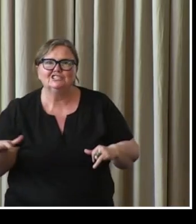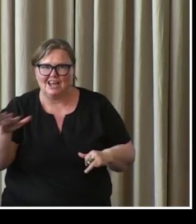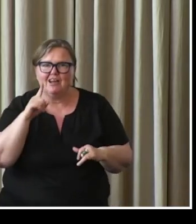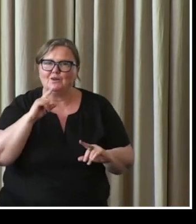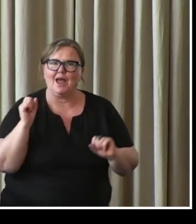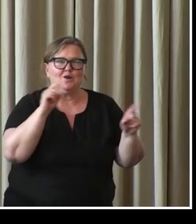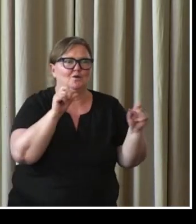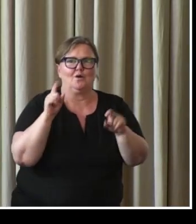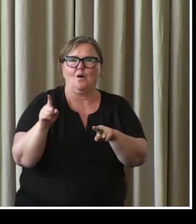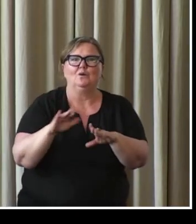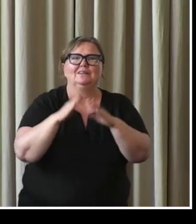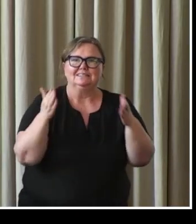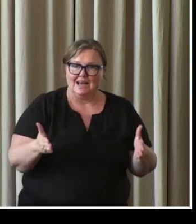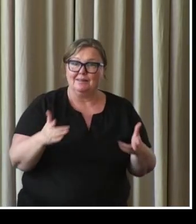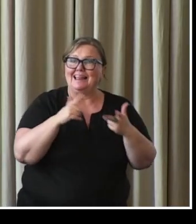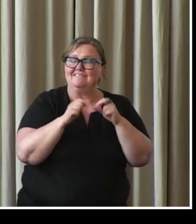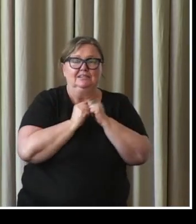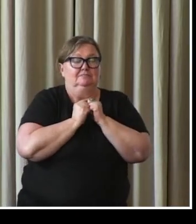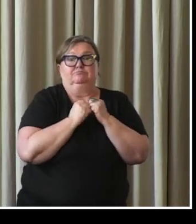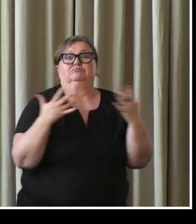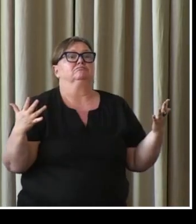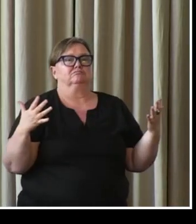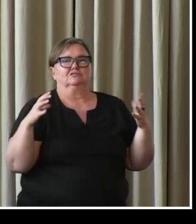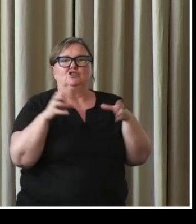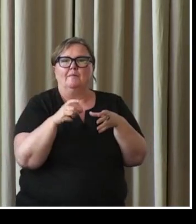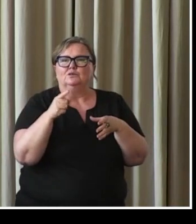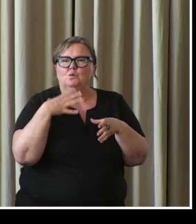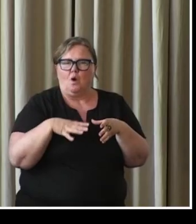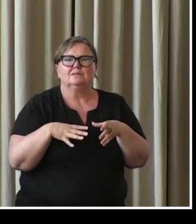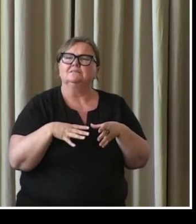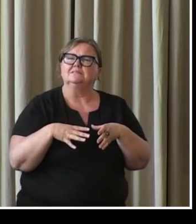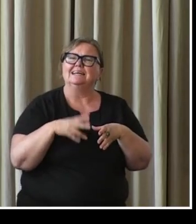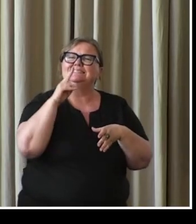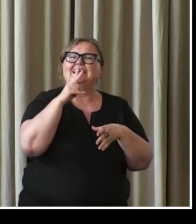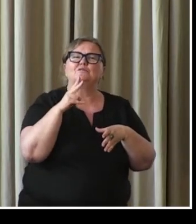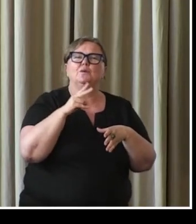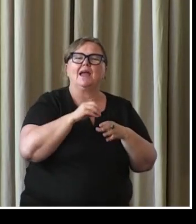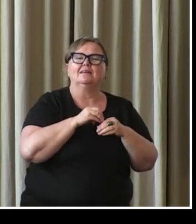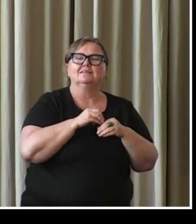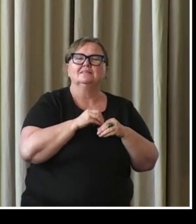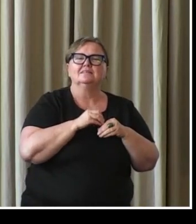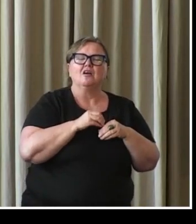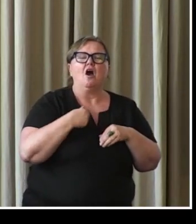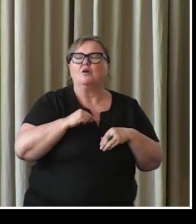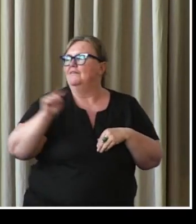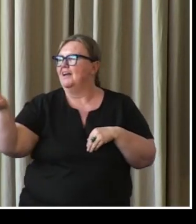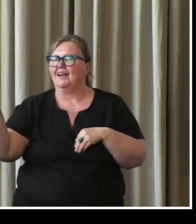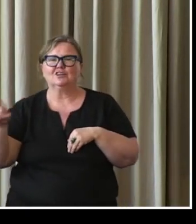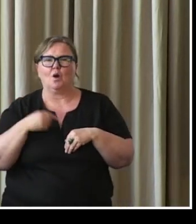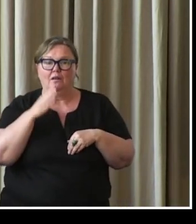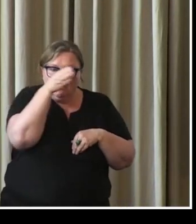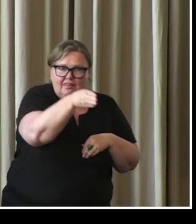way to the relevant table. If there's multiple tables for the topic you're interested in, see if you can kind of spread yourself across those